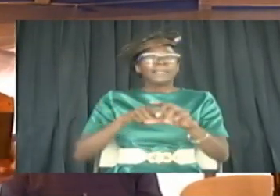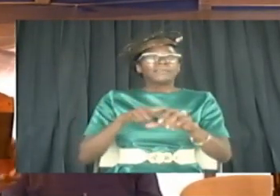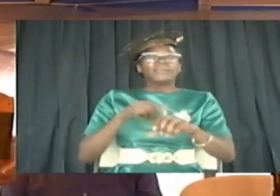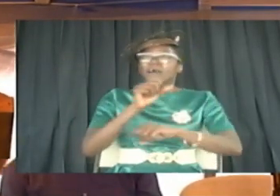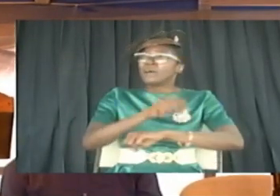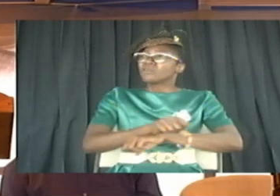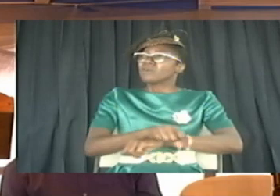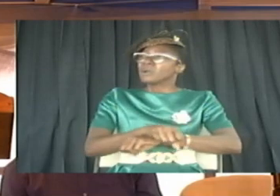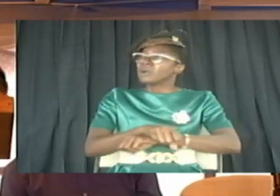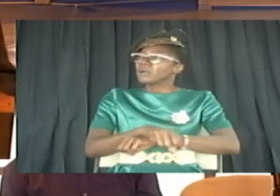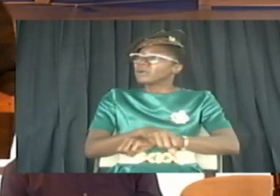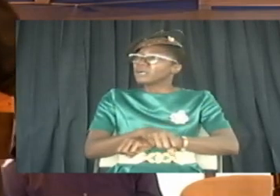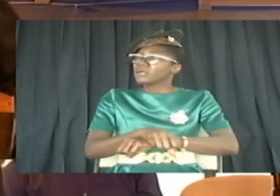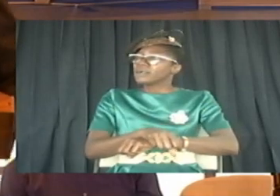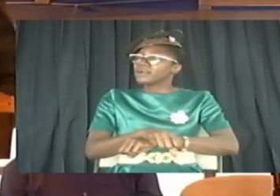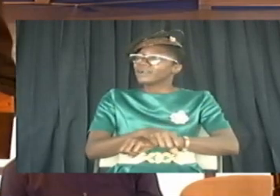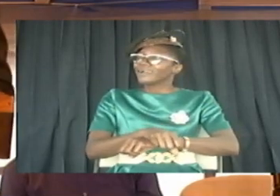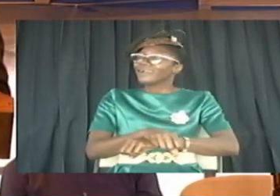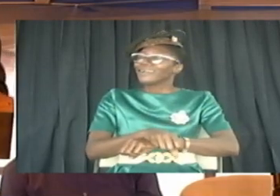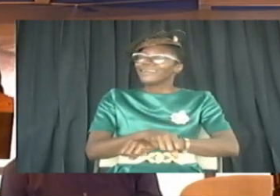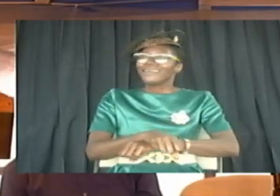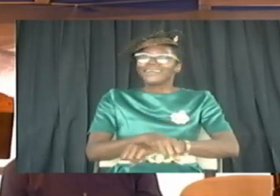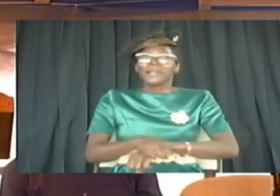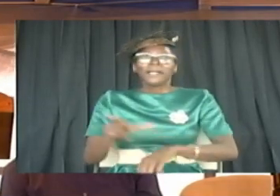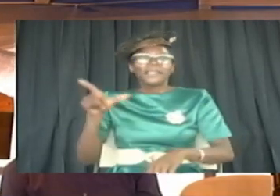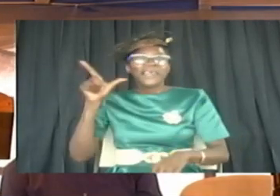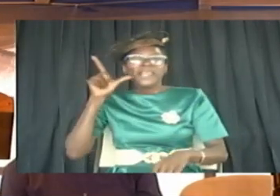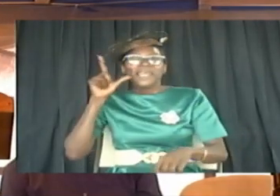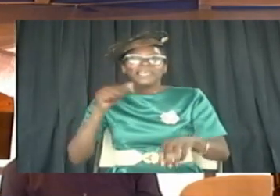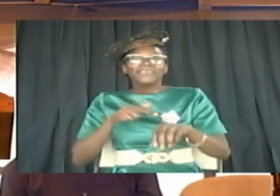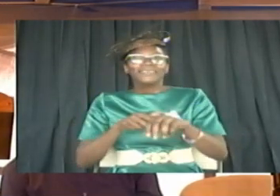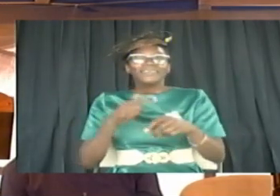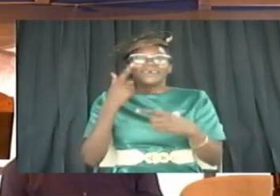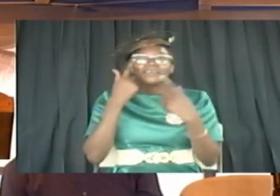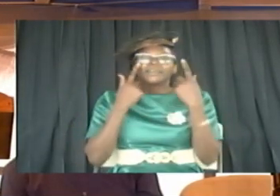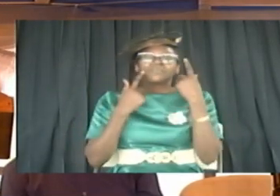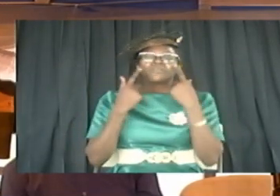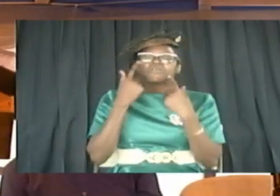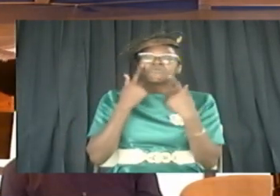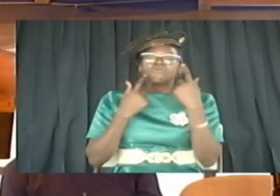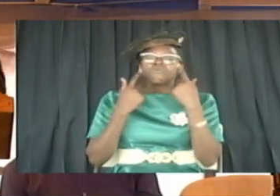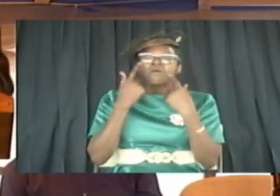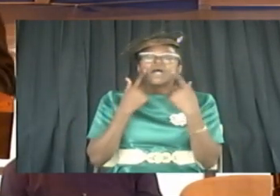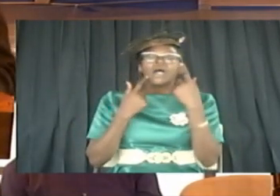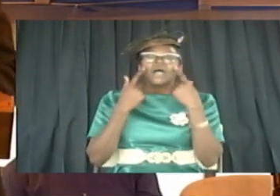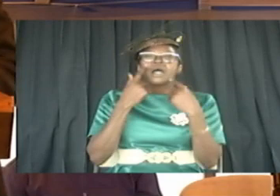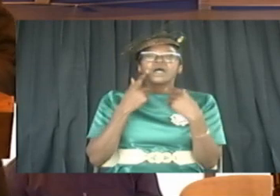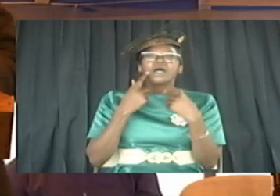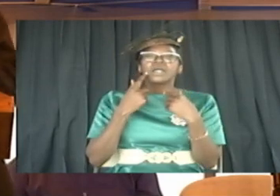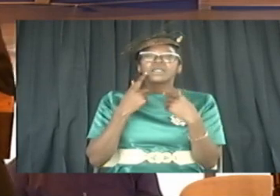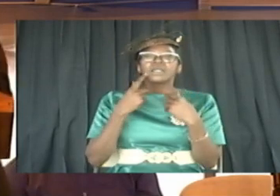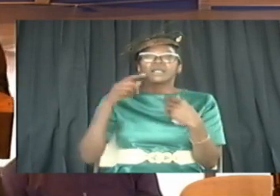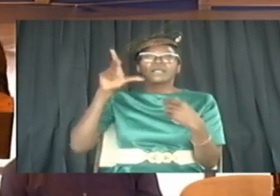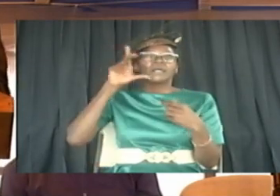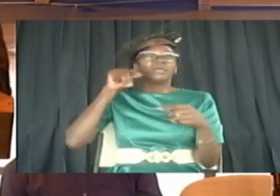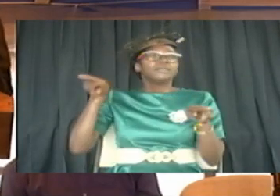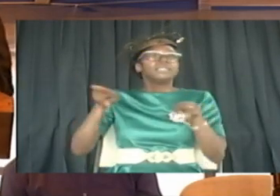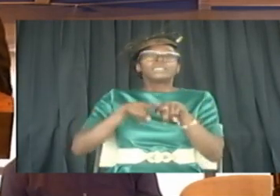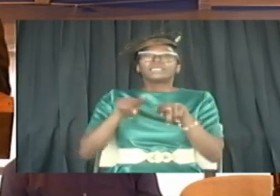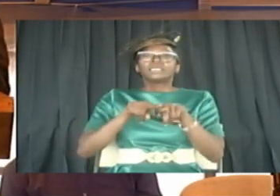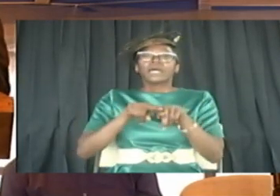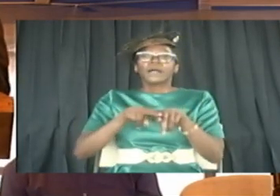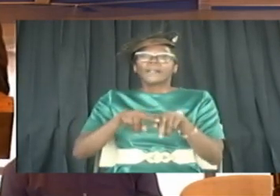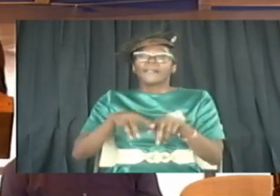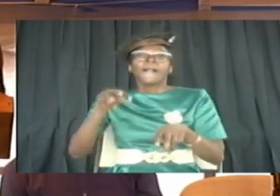after, but the young lady started to cry. And Sister Marsha got over to her and they sat down, and